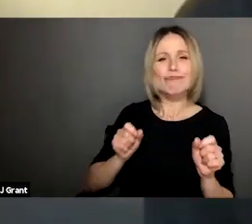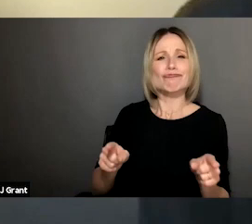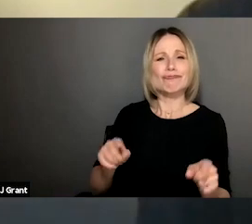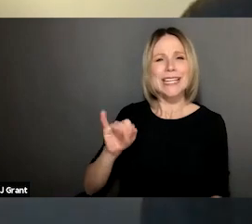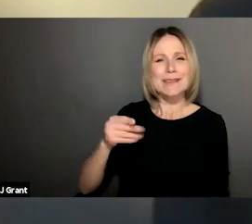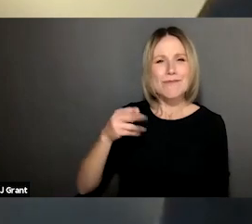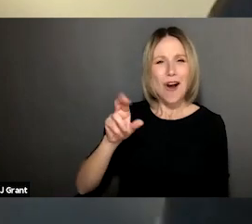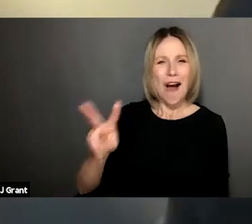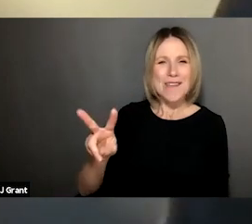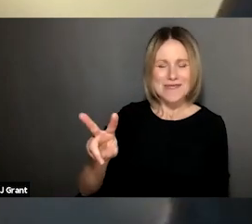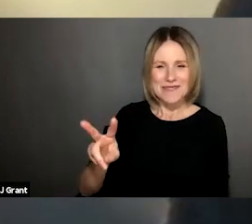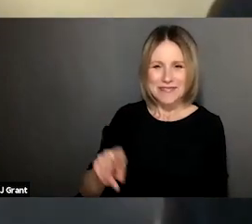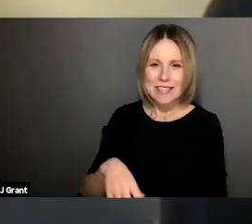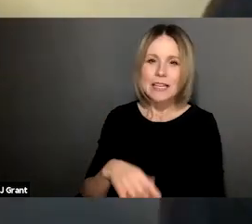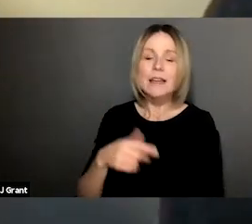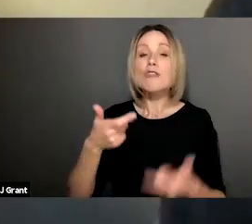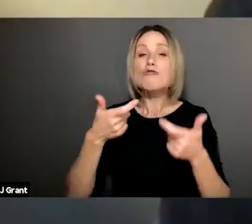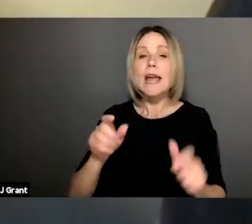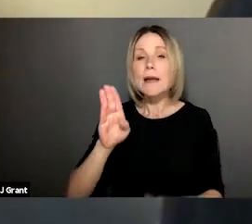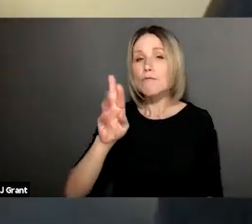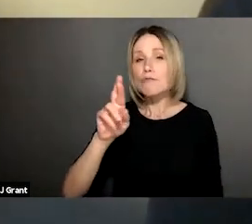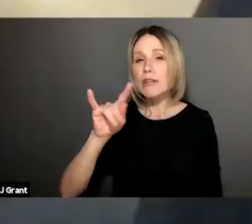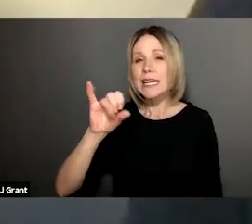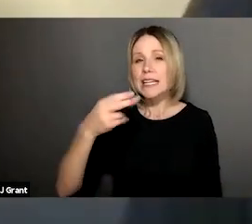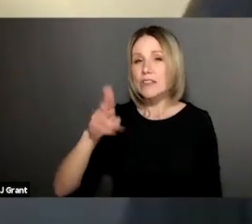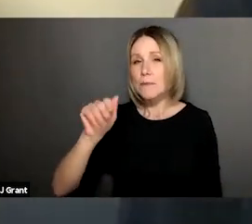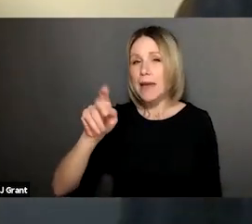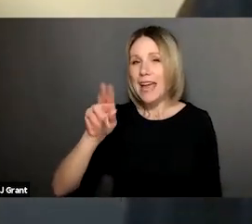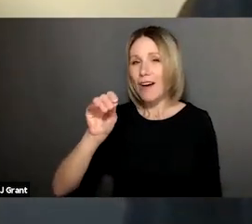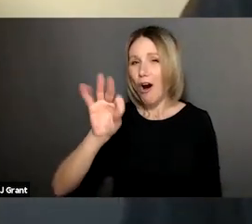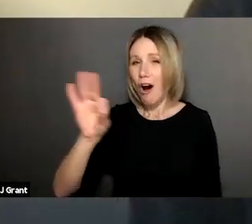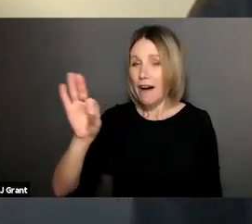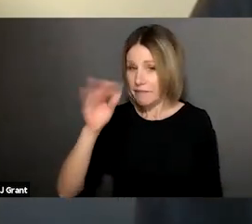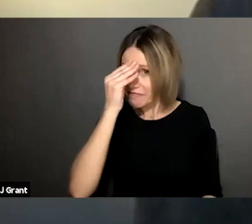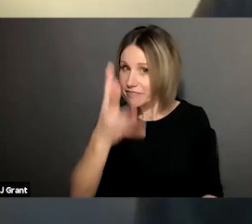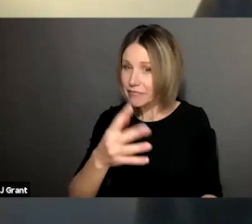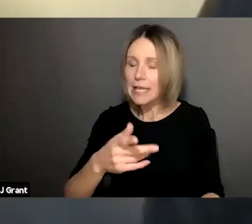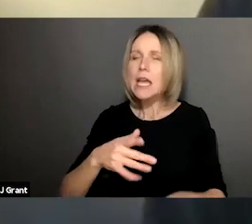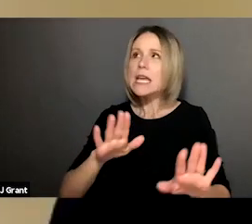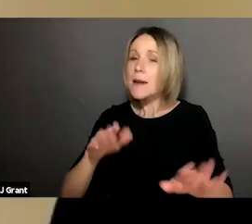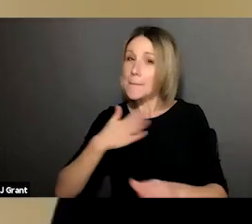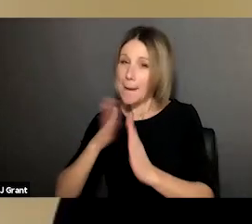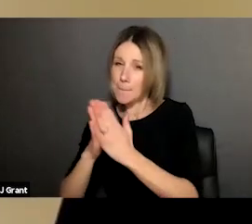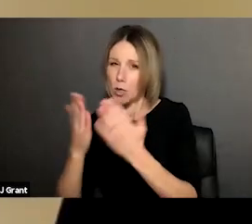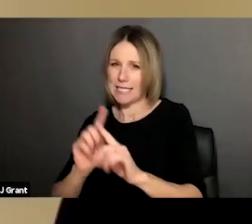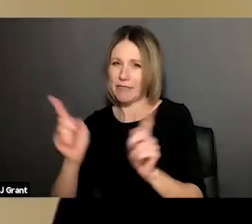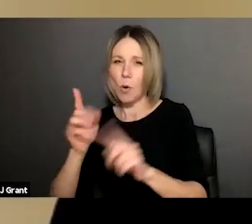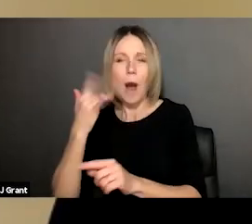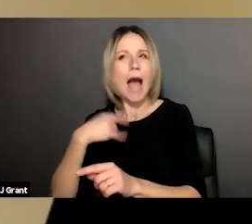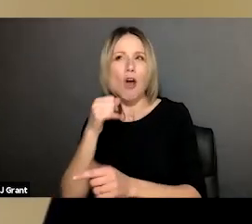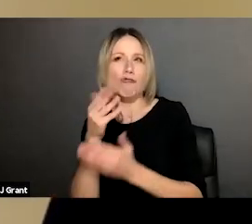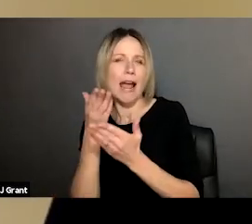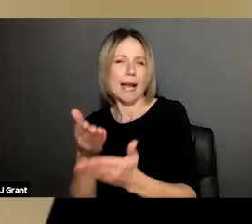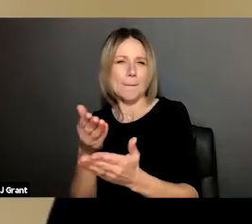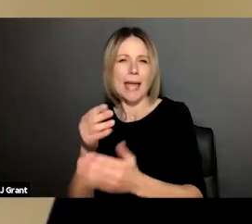British Bake Off, notwithstanding. I don't really recommend no recipe recipes for pastry or for baked goods. I think you can go off the rails